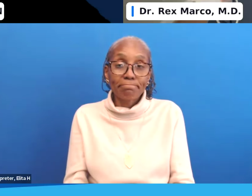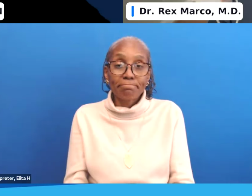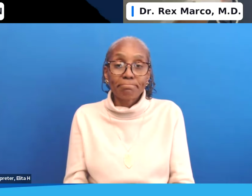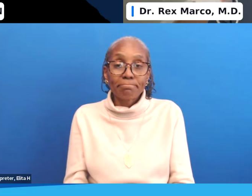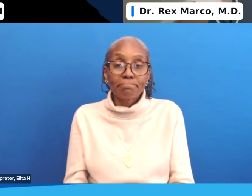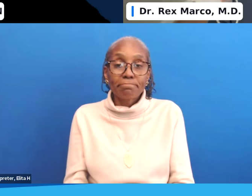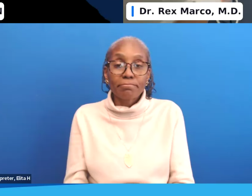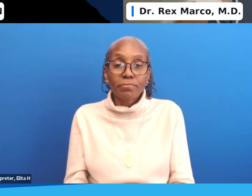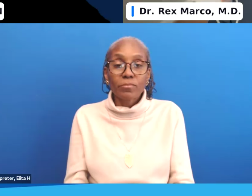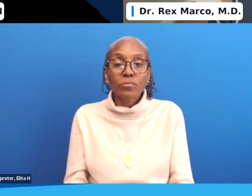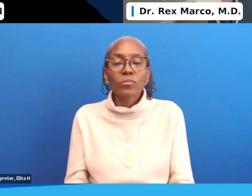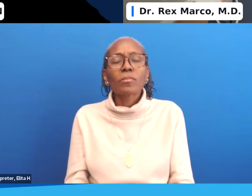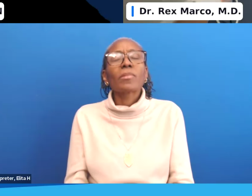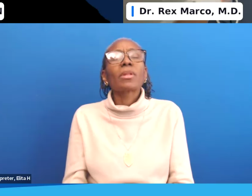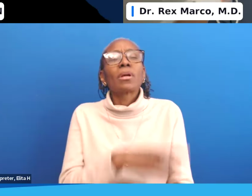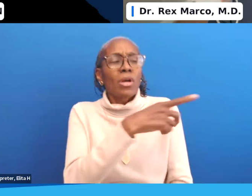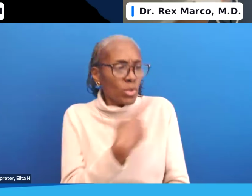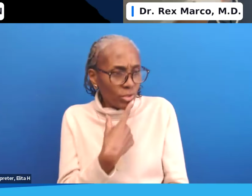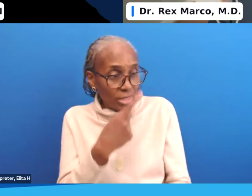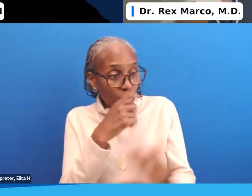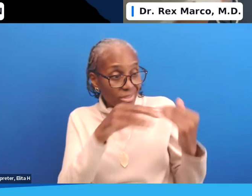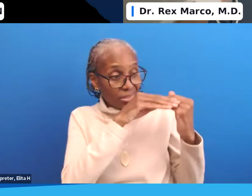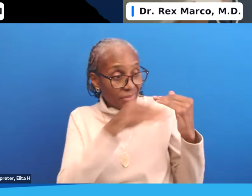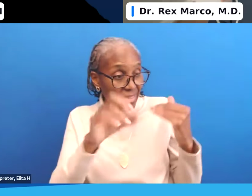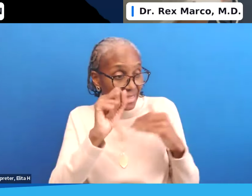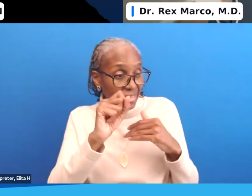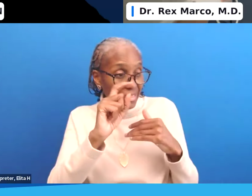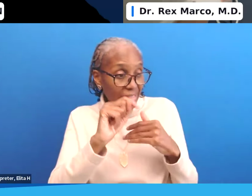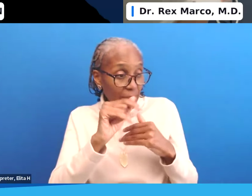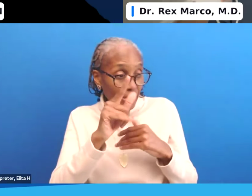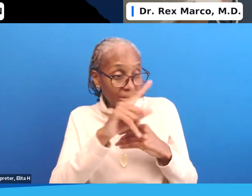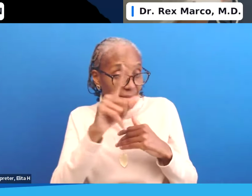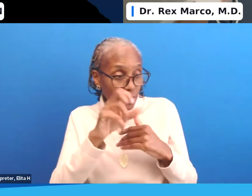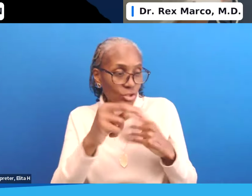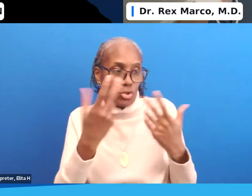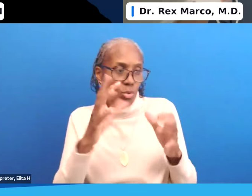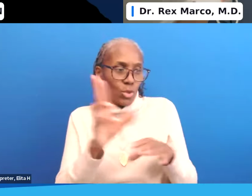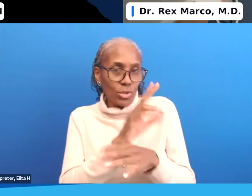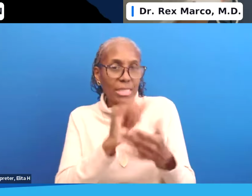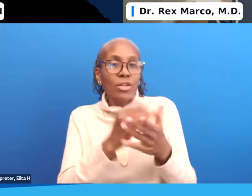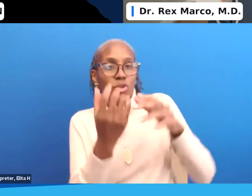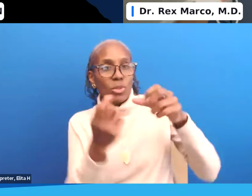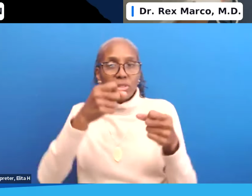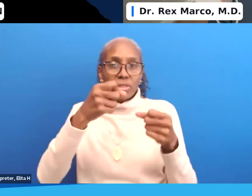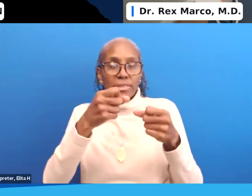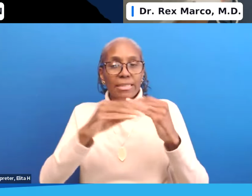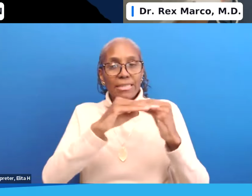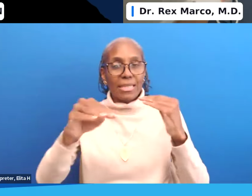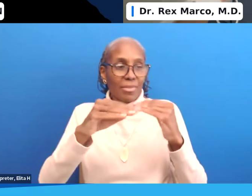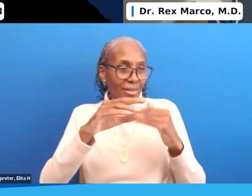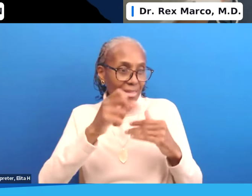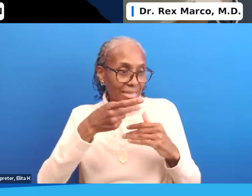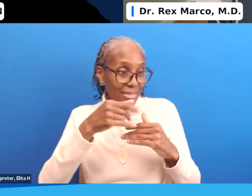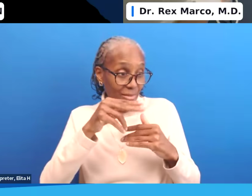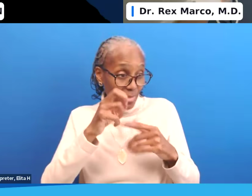And would you say that's more for stabilization of the spine? I don't think you would want to use them because you want to stabilize that spine.